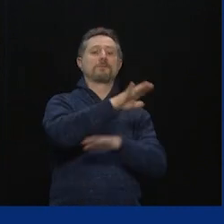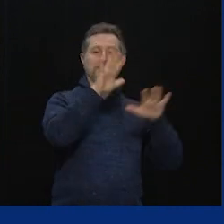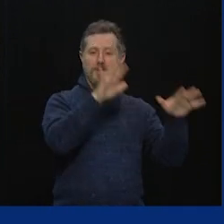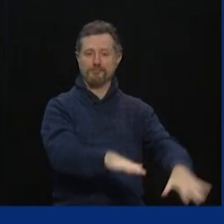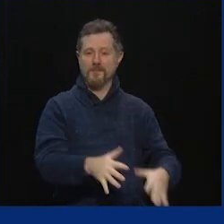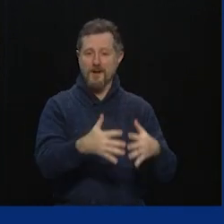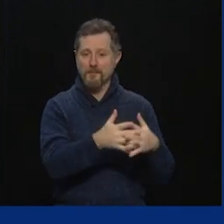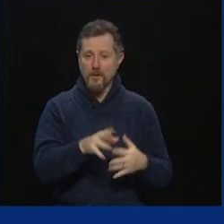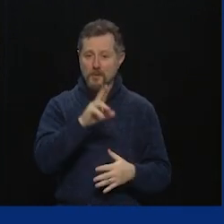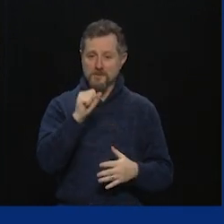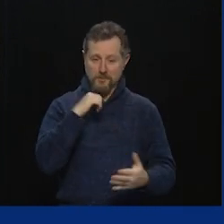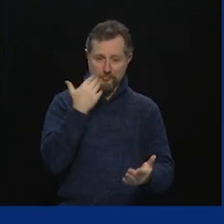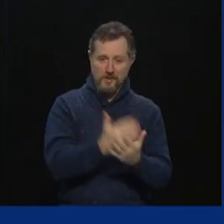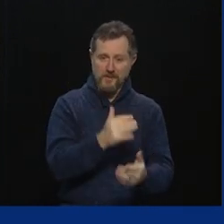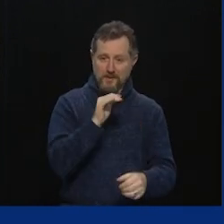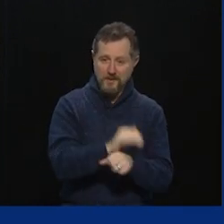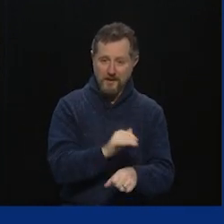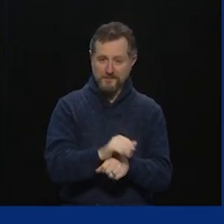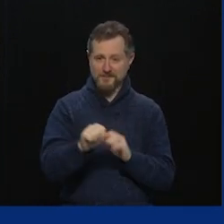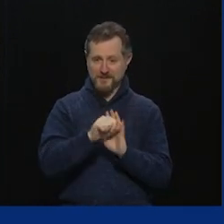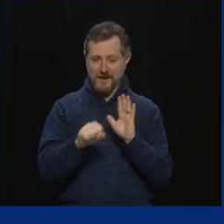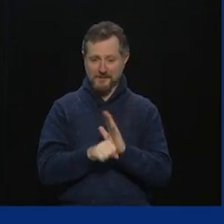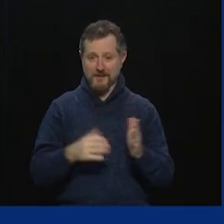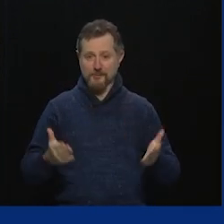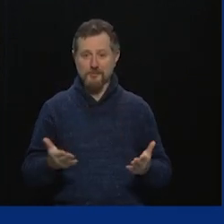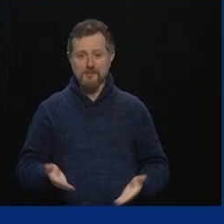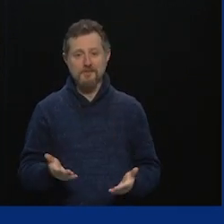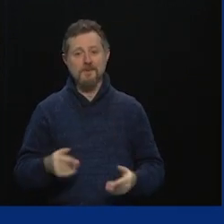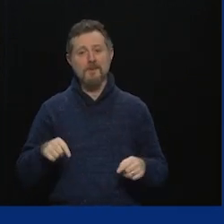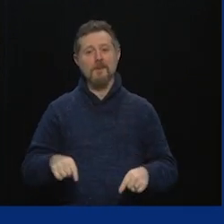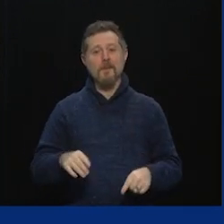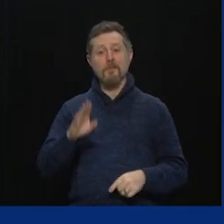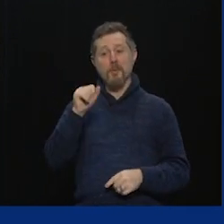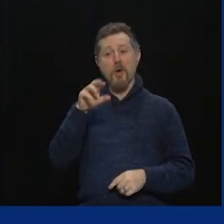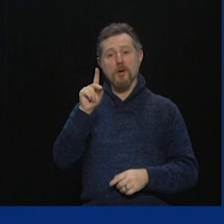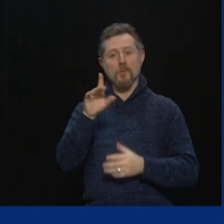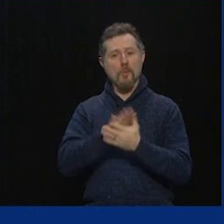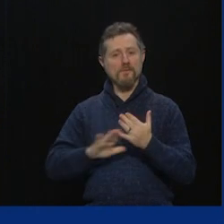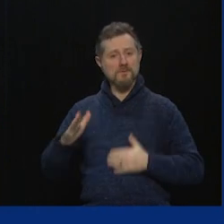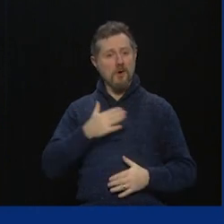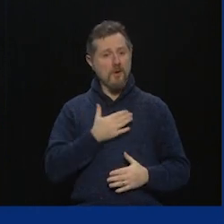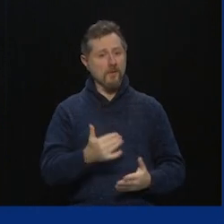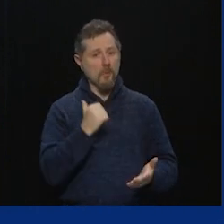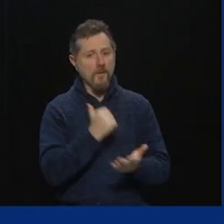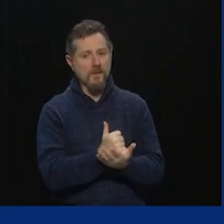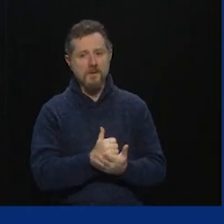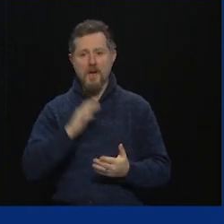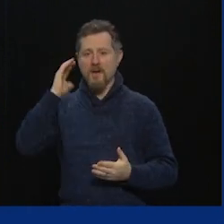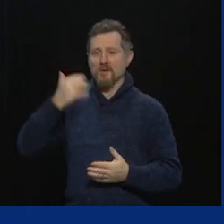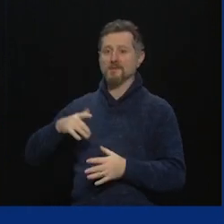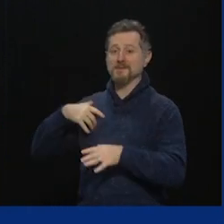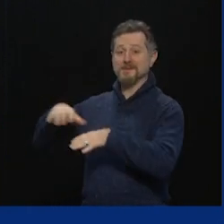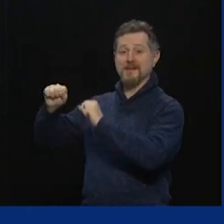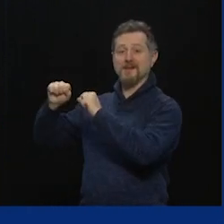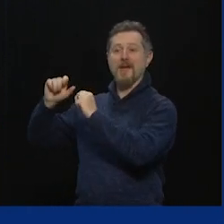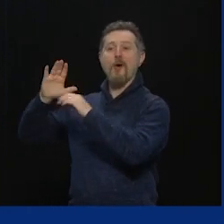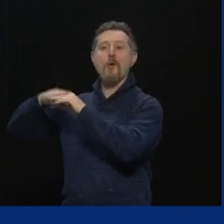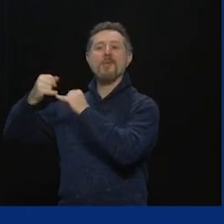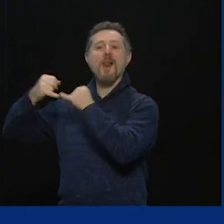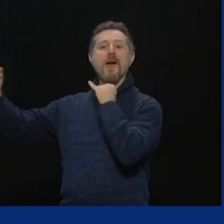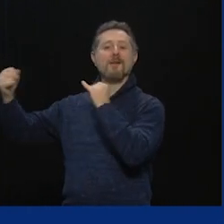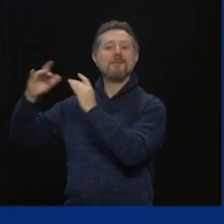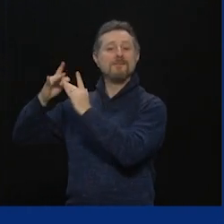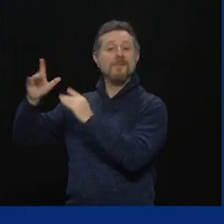that's when BART offered to help. Back in Afghanistan, I used to take online classes with BART, the Open